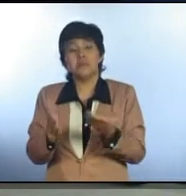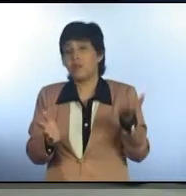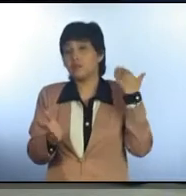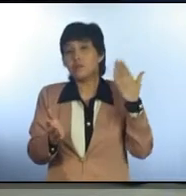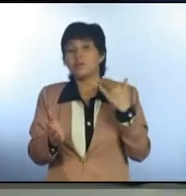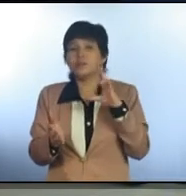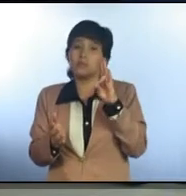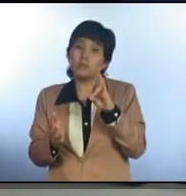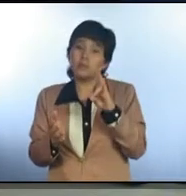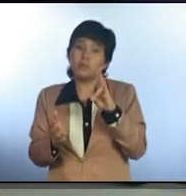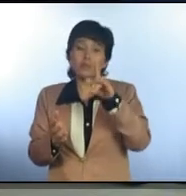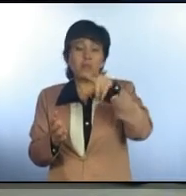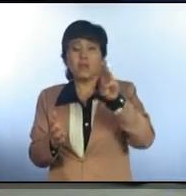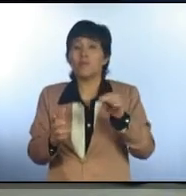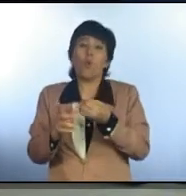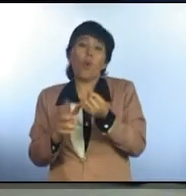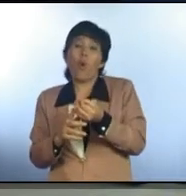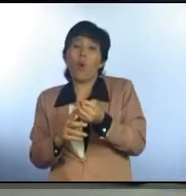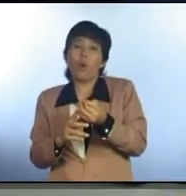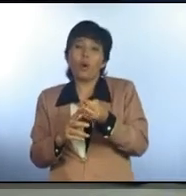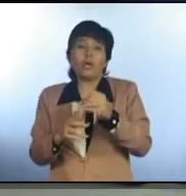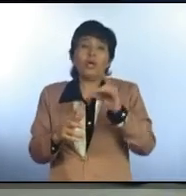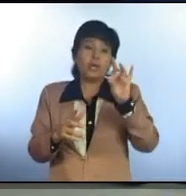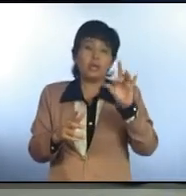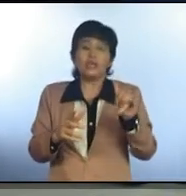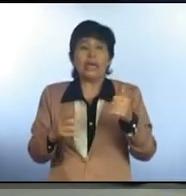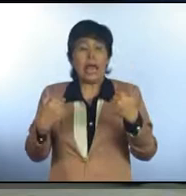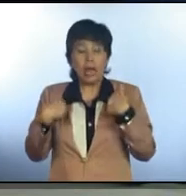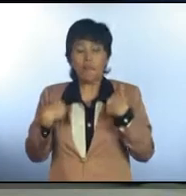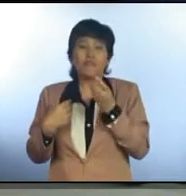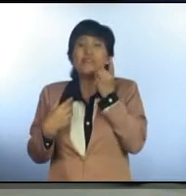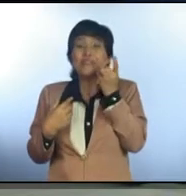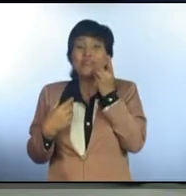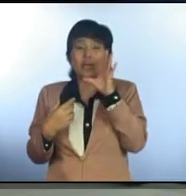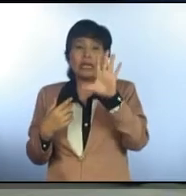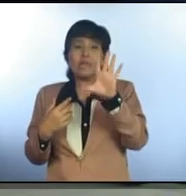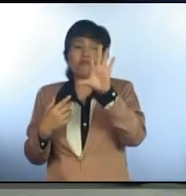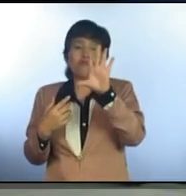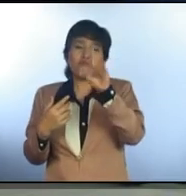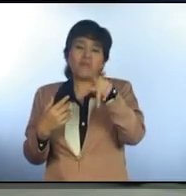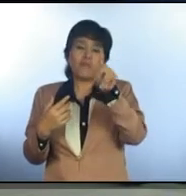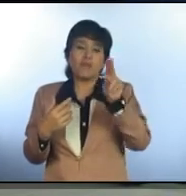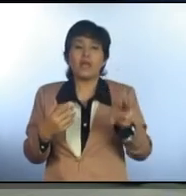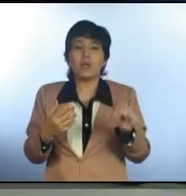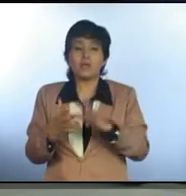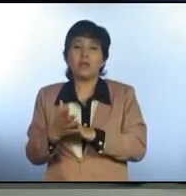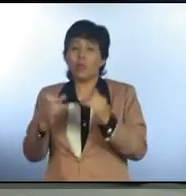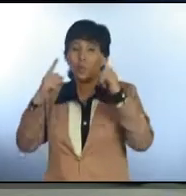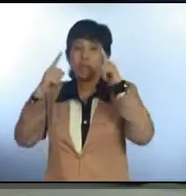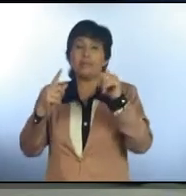7 p.m. or 8 p.m. They have their dinner at 5 p.m. and they wake up early about